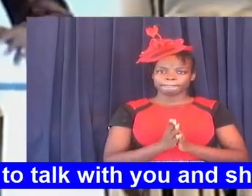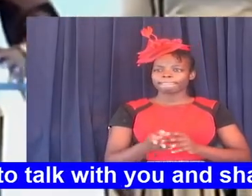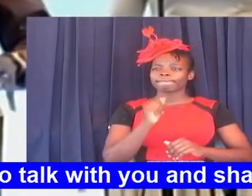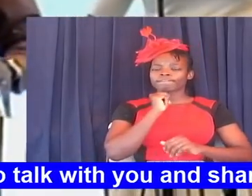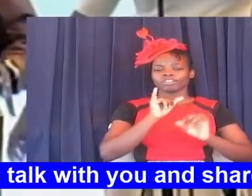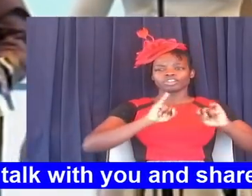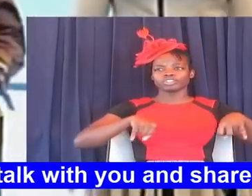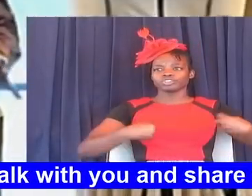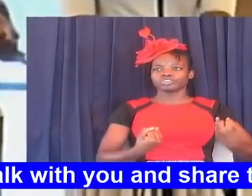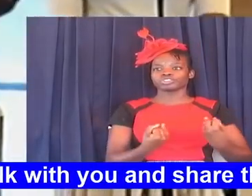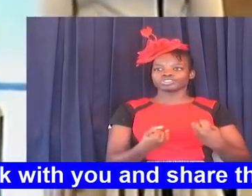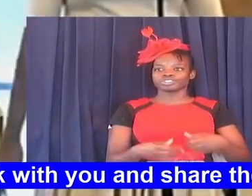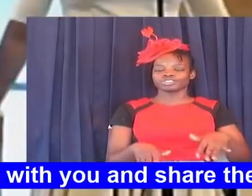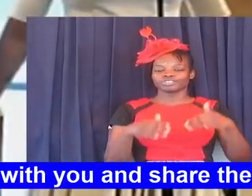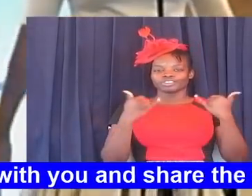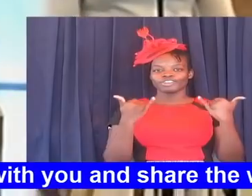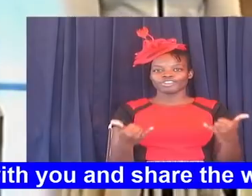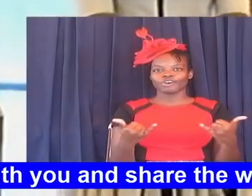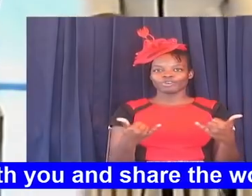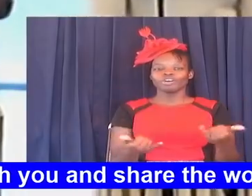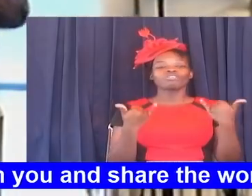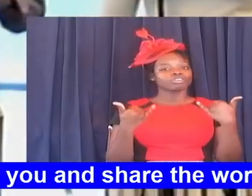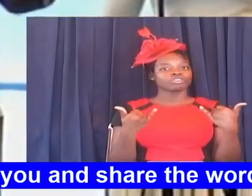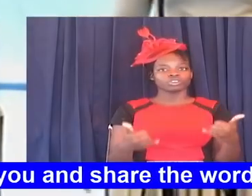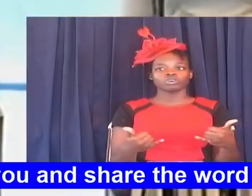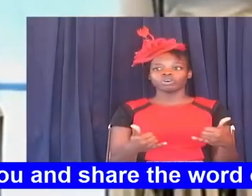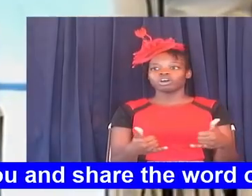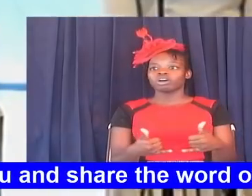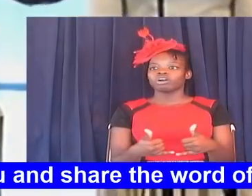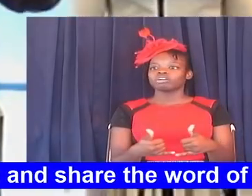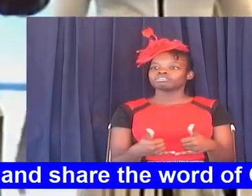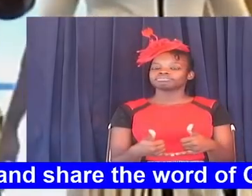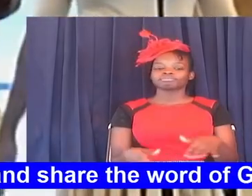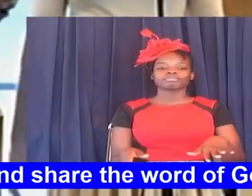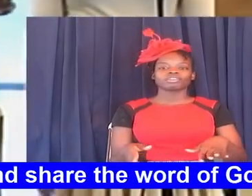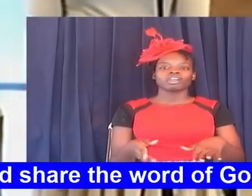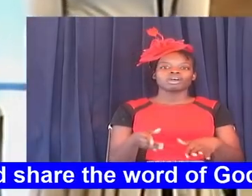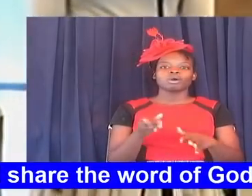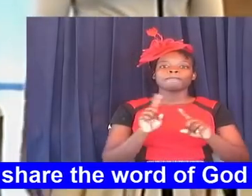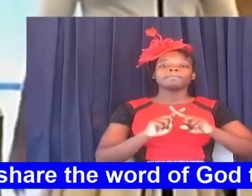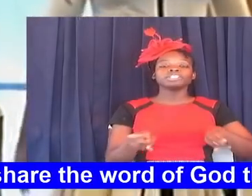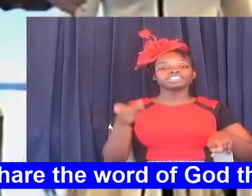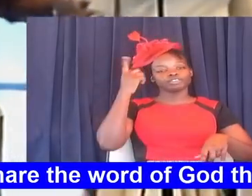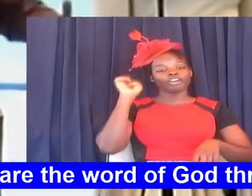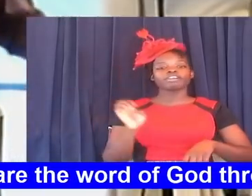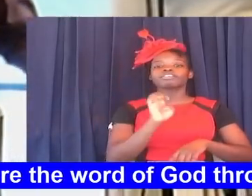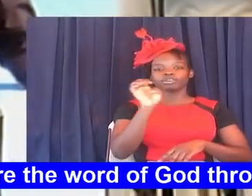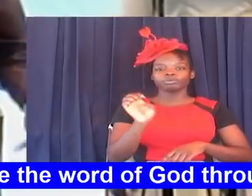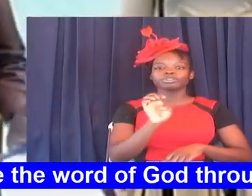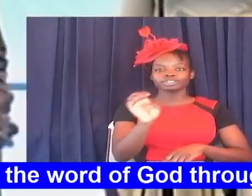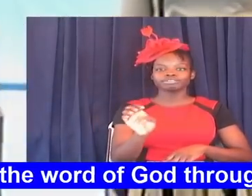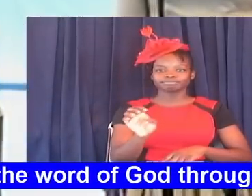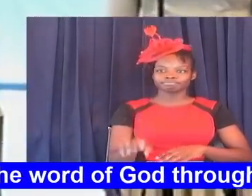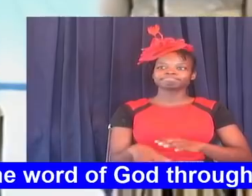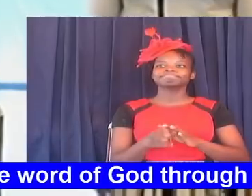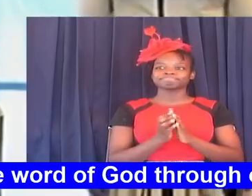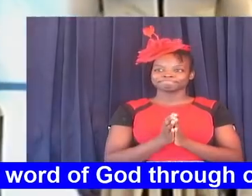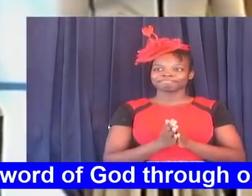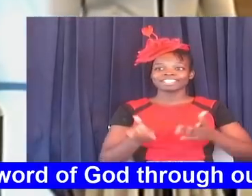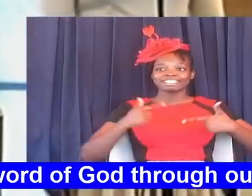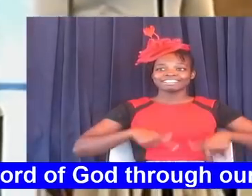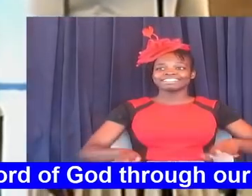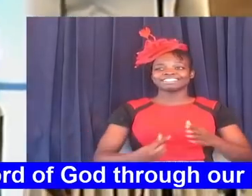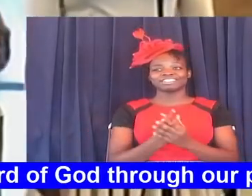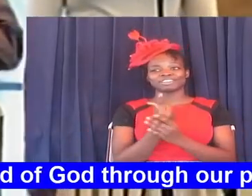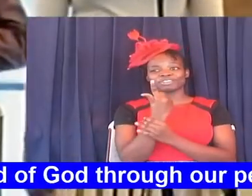this moment, but throughout the day and throughout the week. Hallelujah. Let it marinate in us. Let it grow. Let